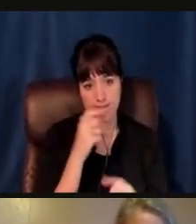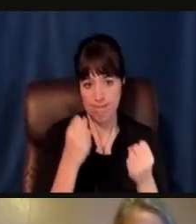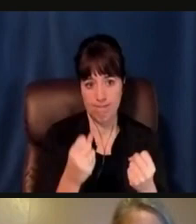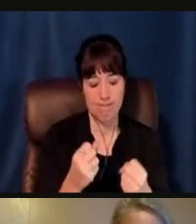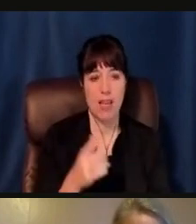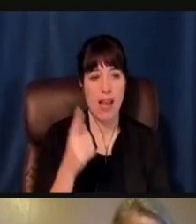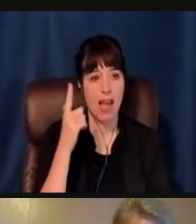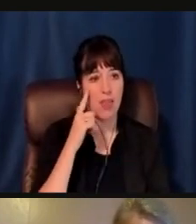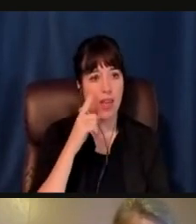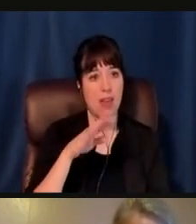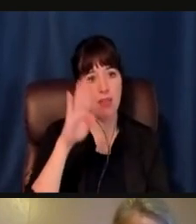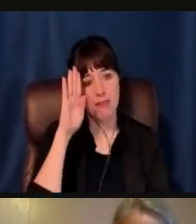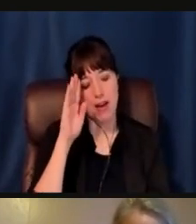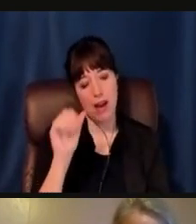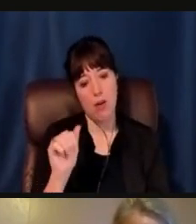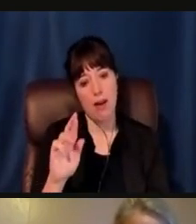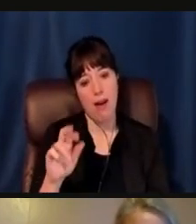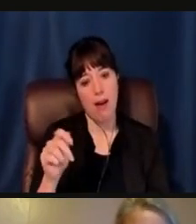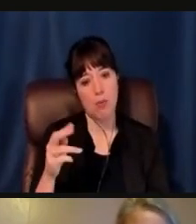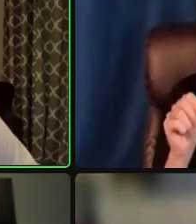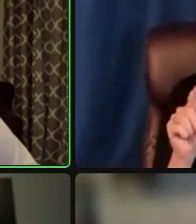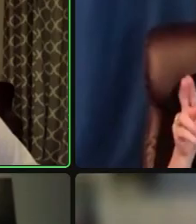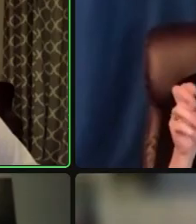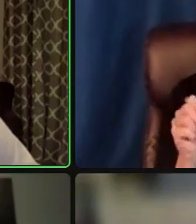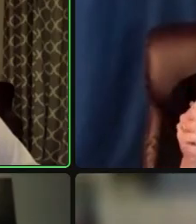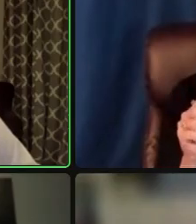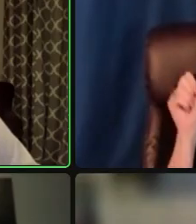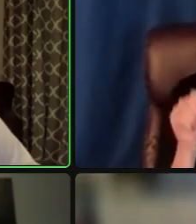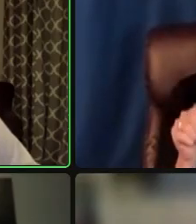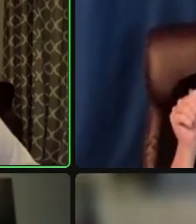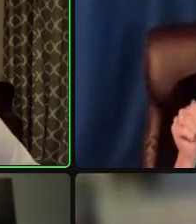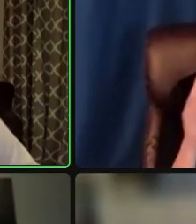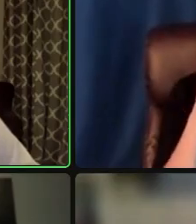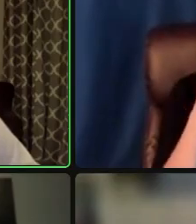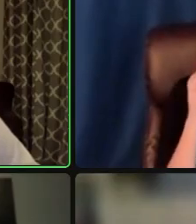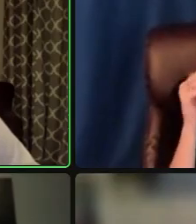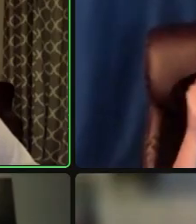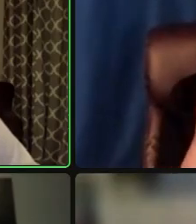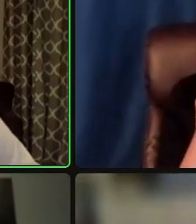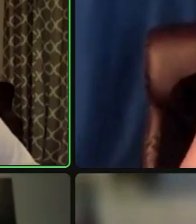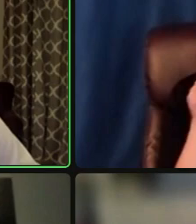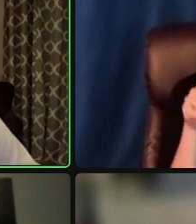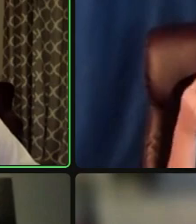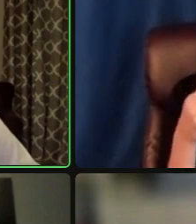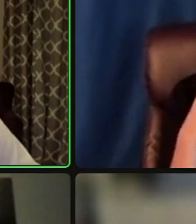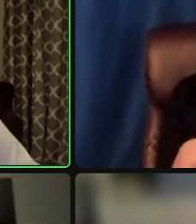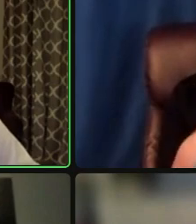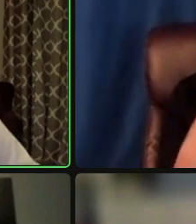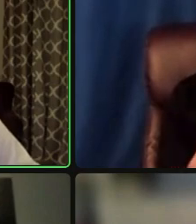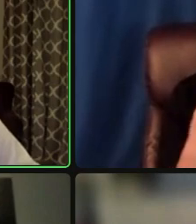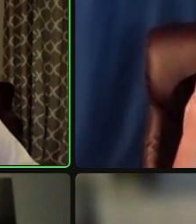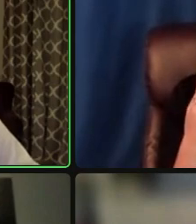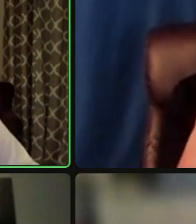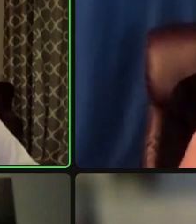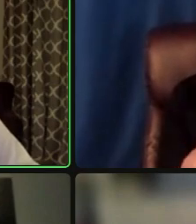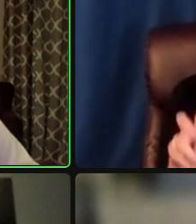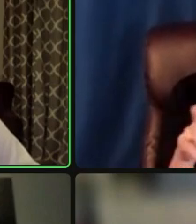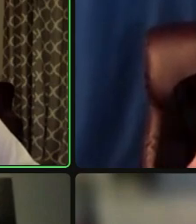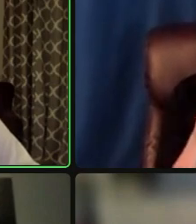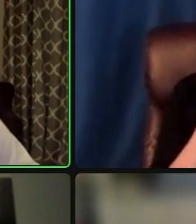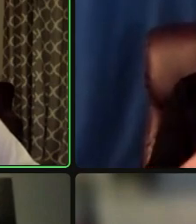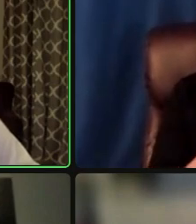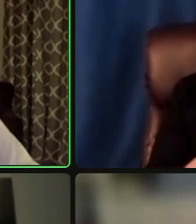the fire apparatus are probably at an expected point based not just on miles traveled, but time to be replaced as well.